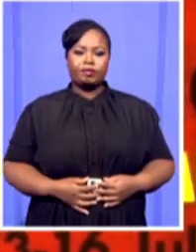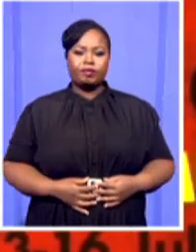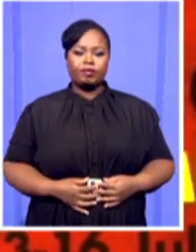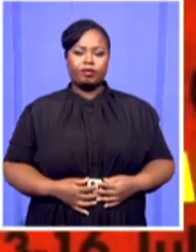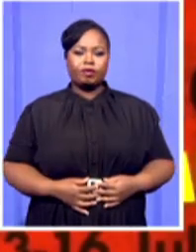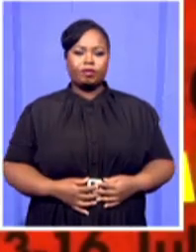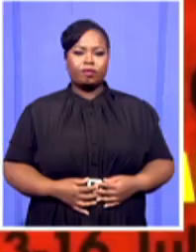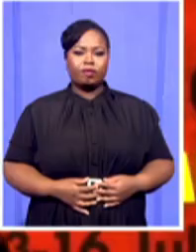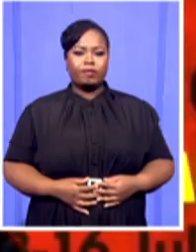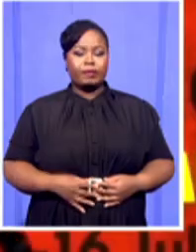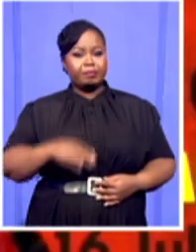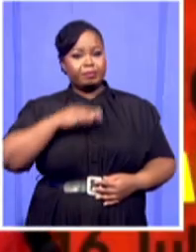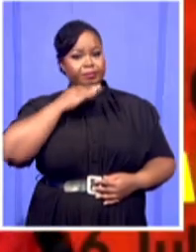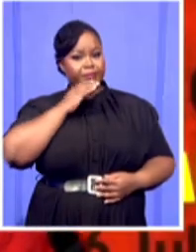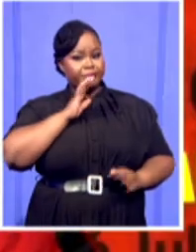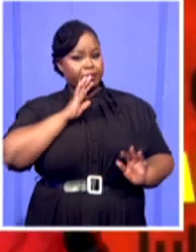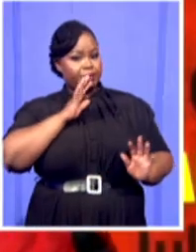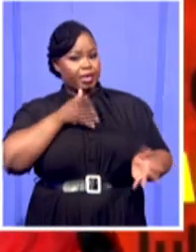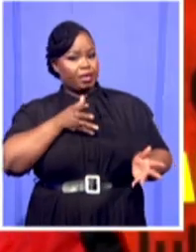not only